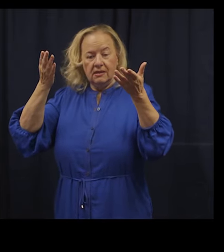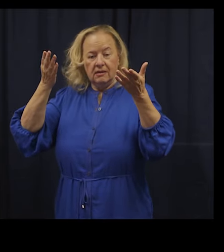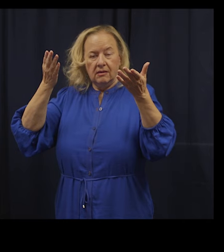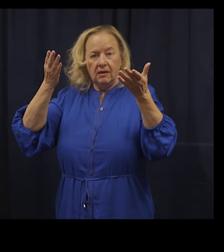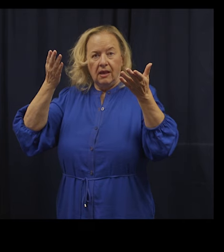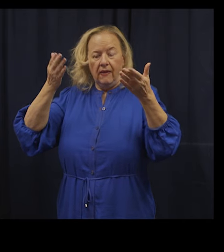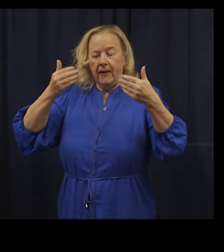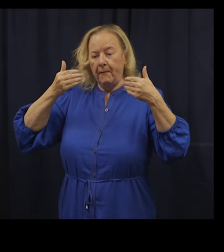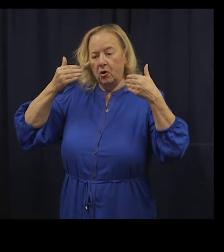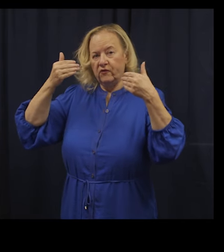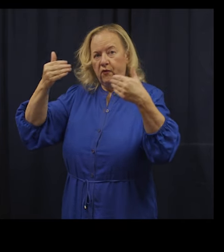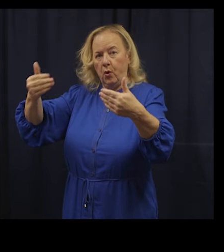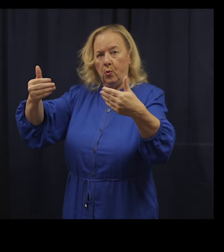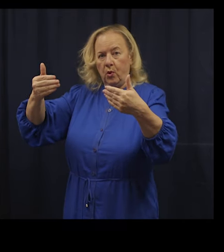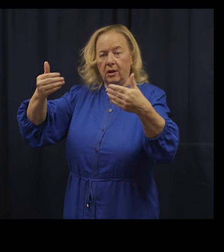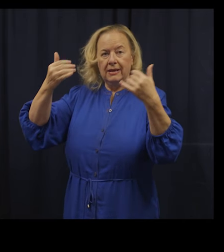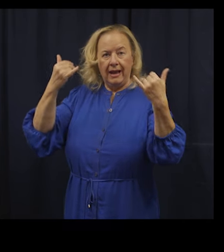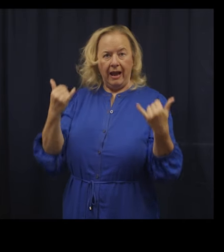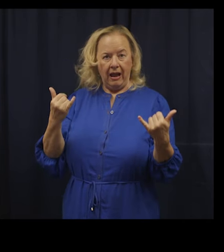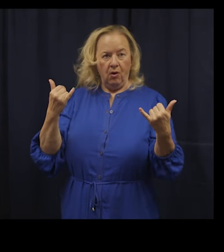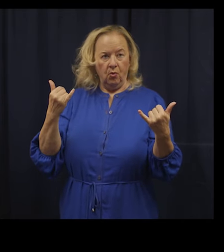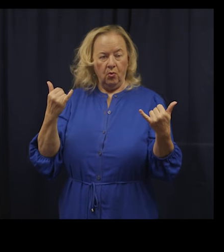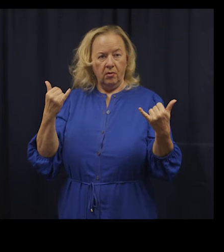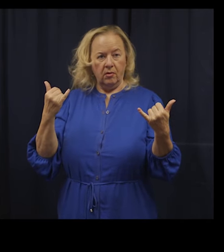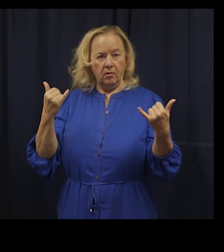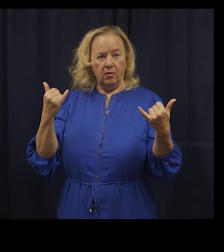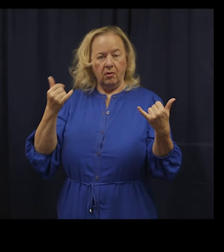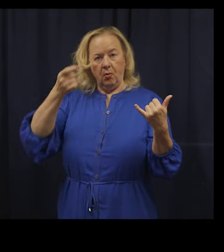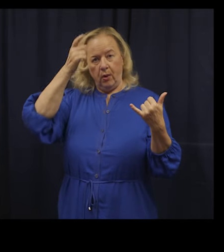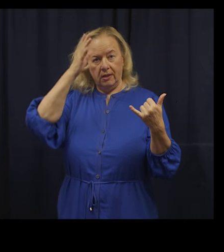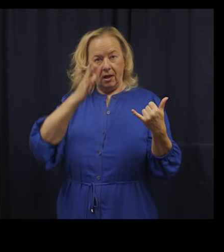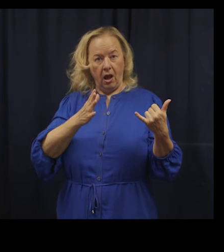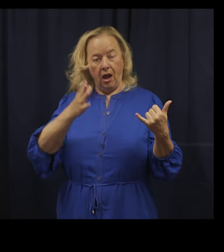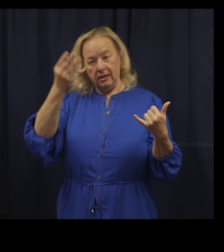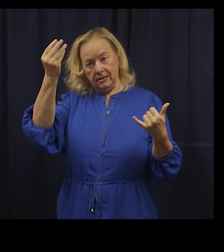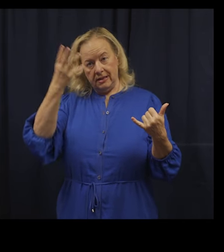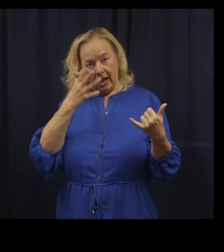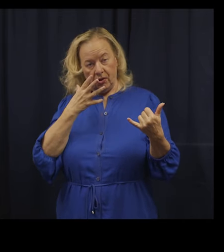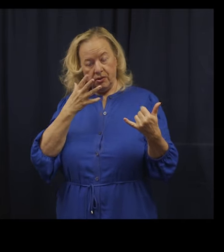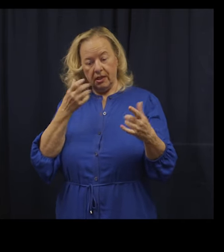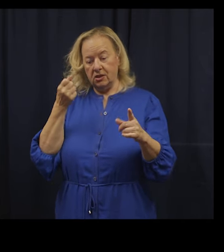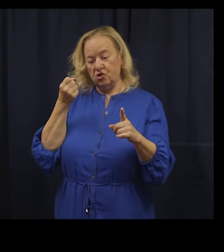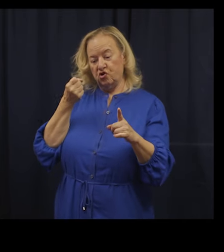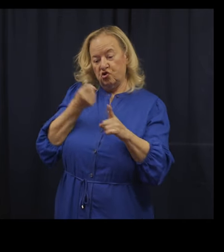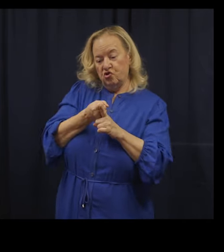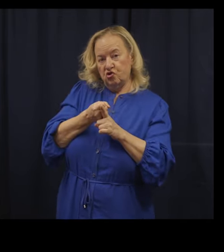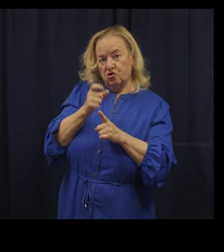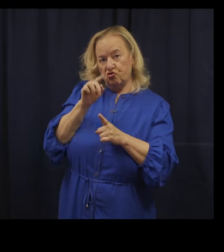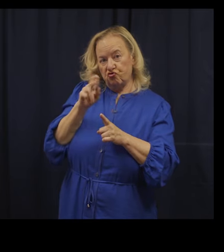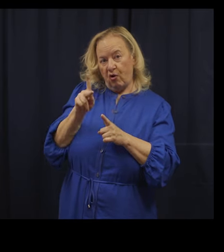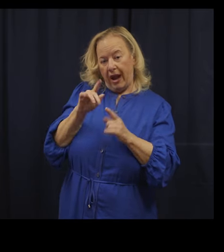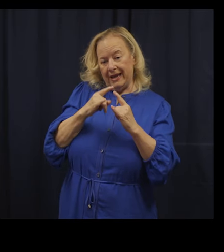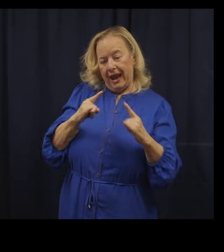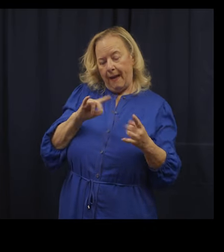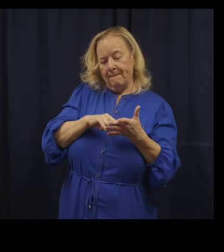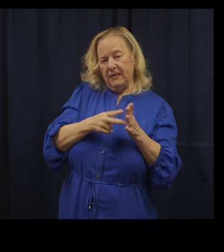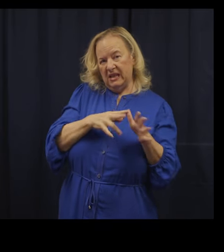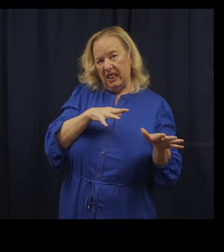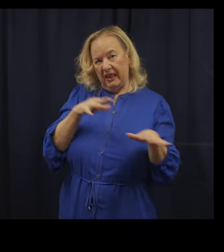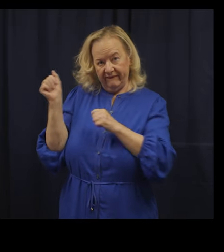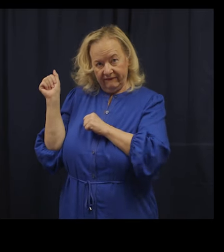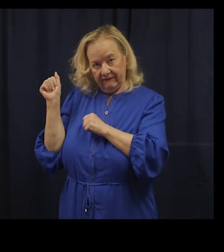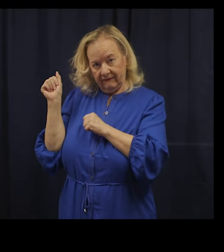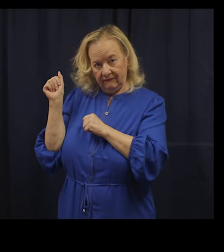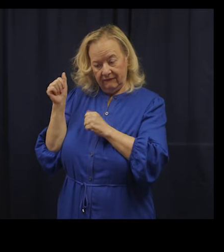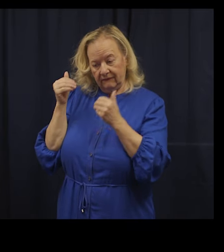forward. Okay, now, when God tells us to strike camp and move forward,